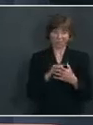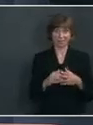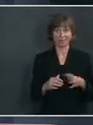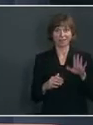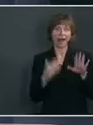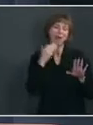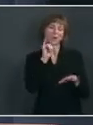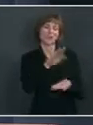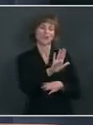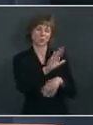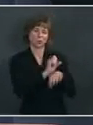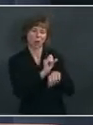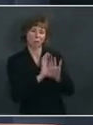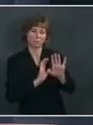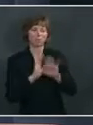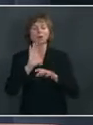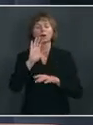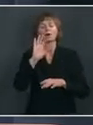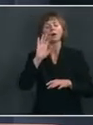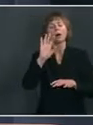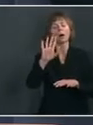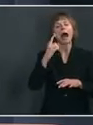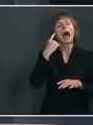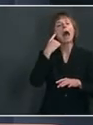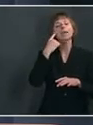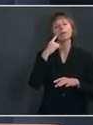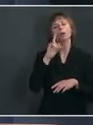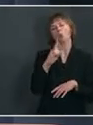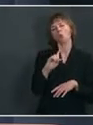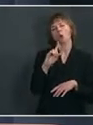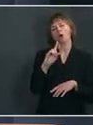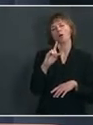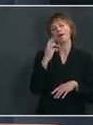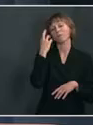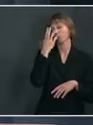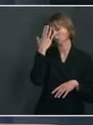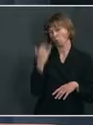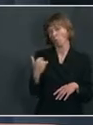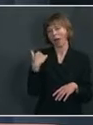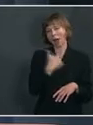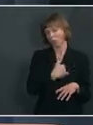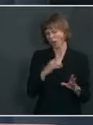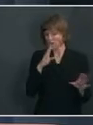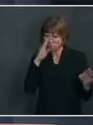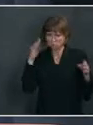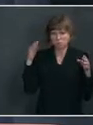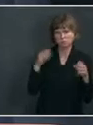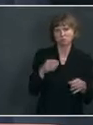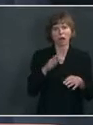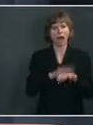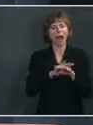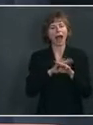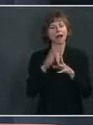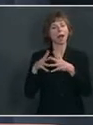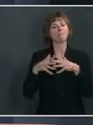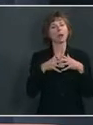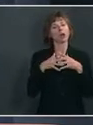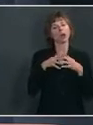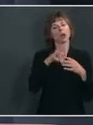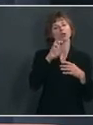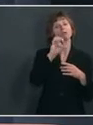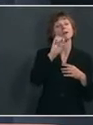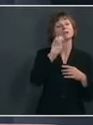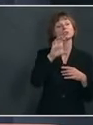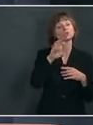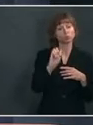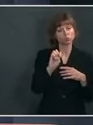know, that's your job. Look, I think, Caitlin, one of the reasons why we're so focused on the American Rescue Plan and getting it